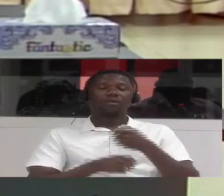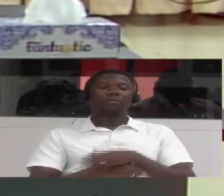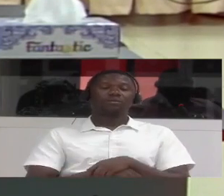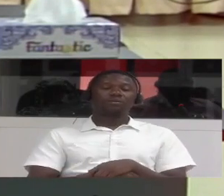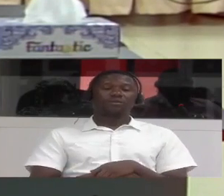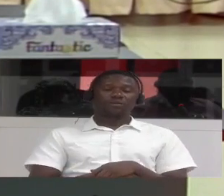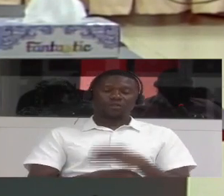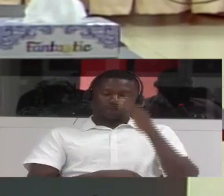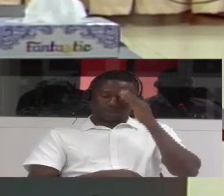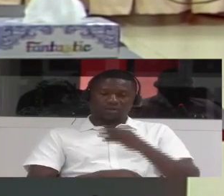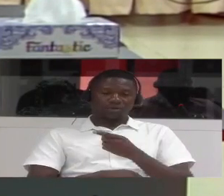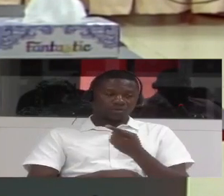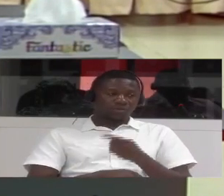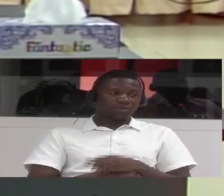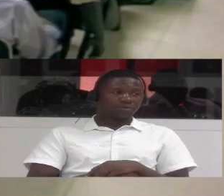Thank you.